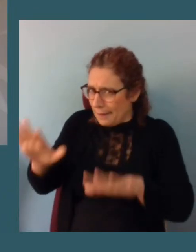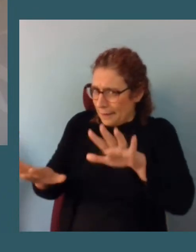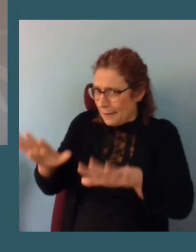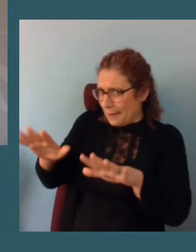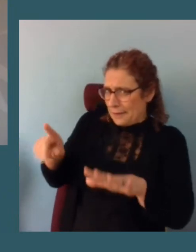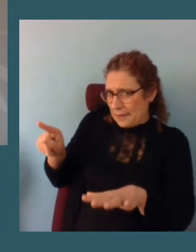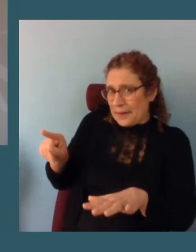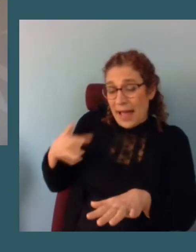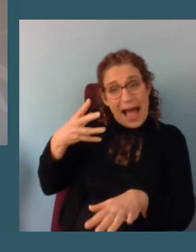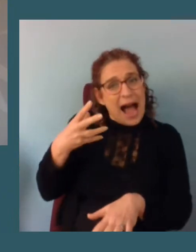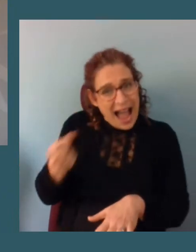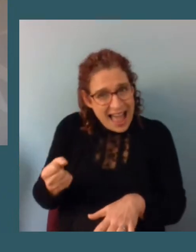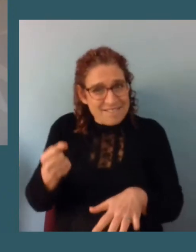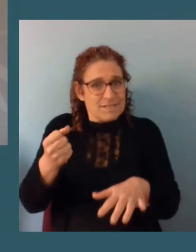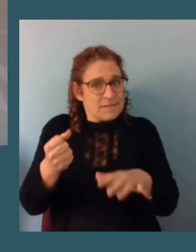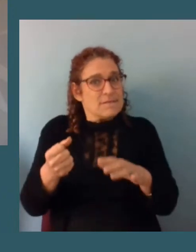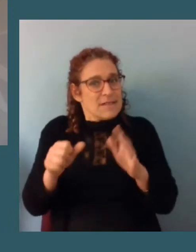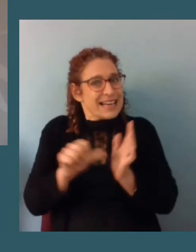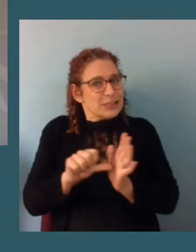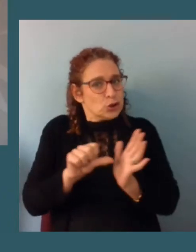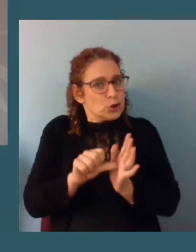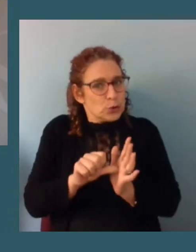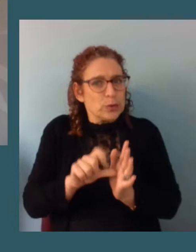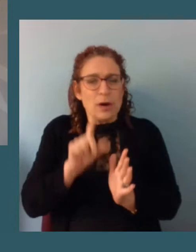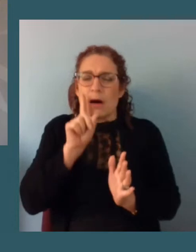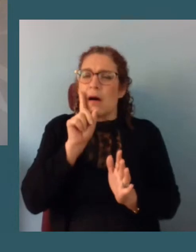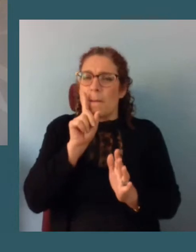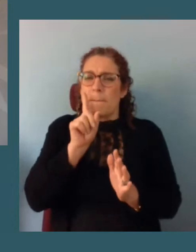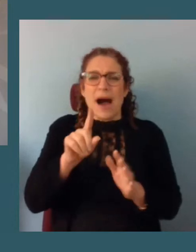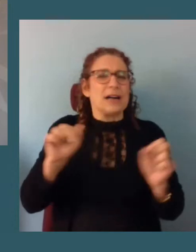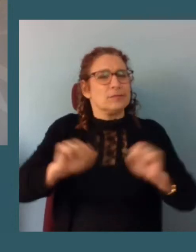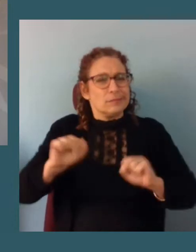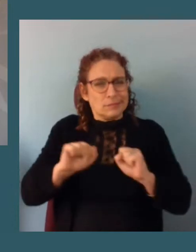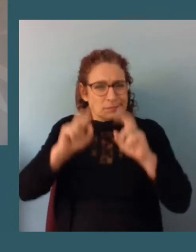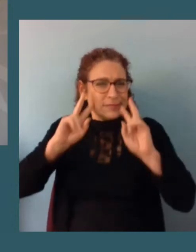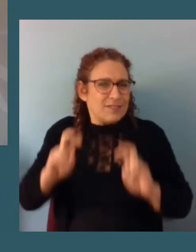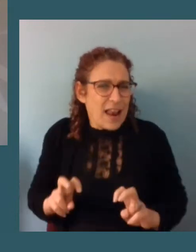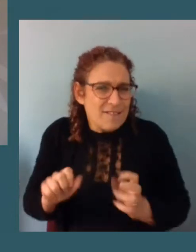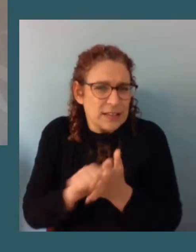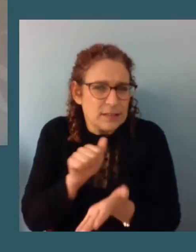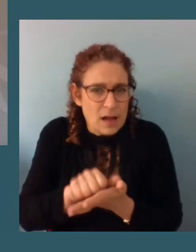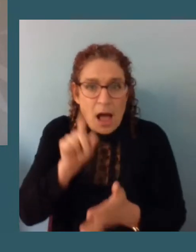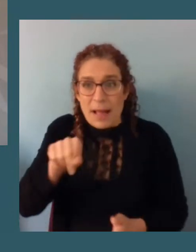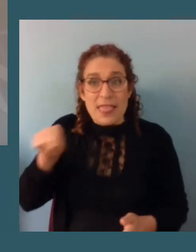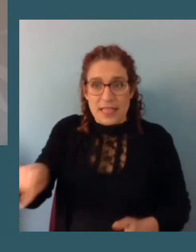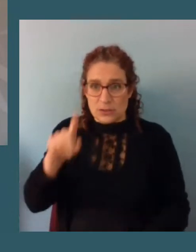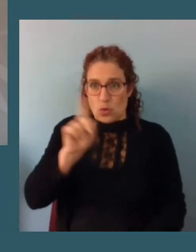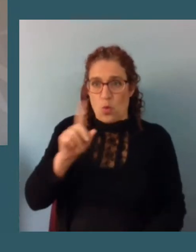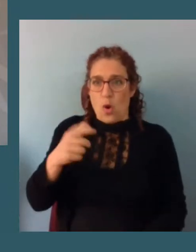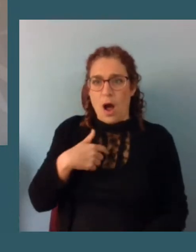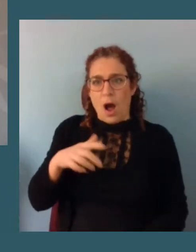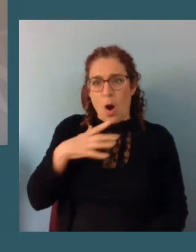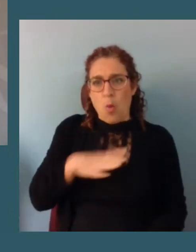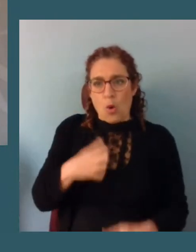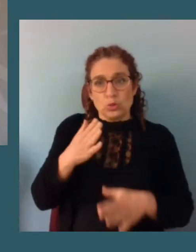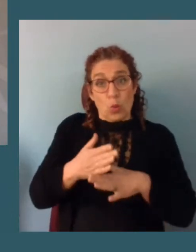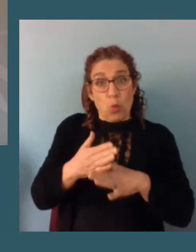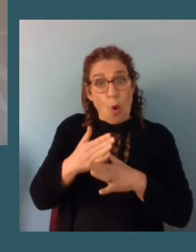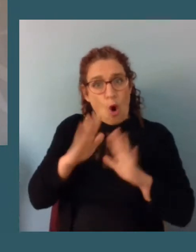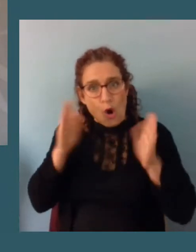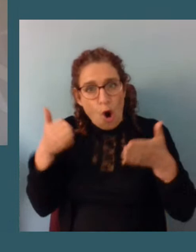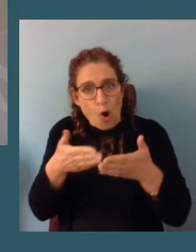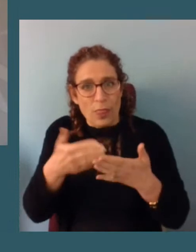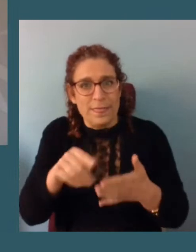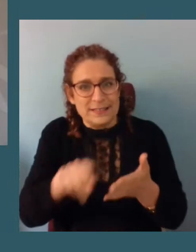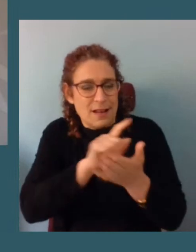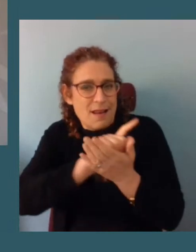could be an issue, but pending further evaluation. And this is something that I'm looking to work on later on in this year. So we've